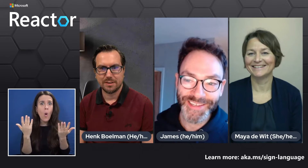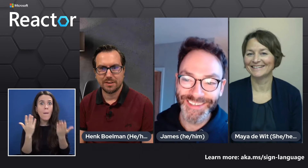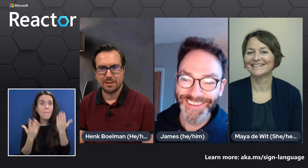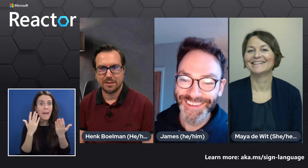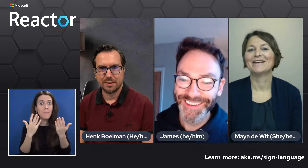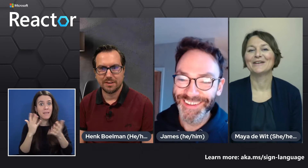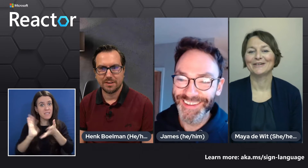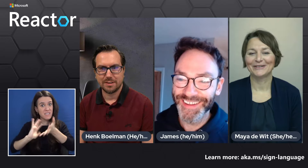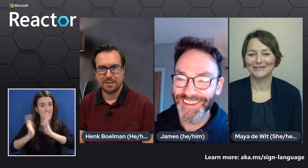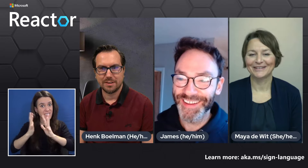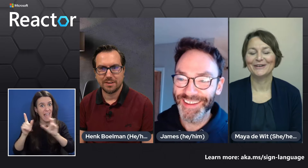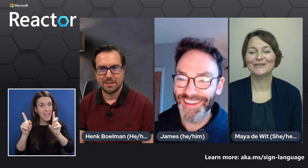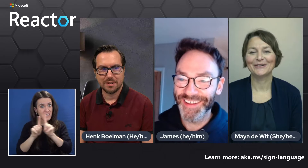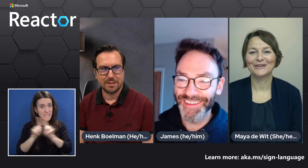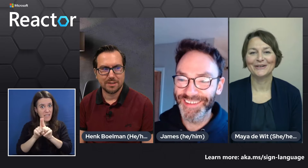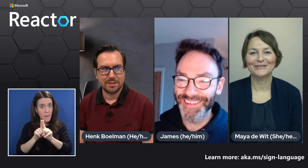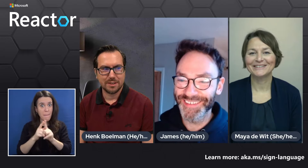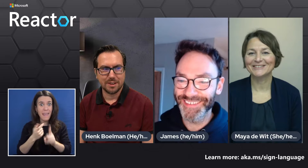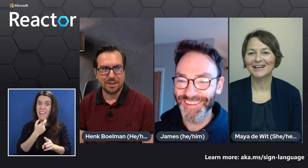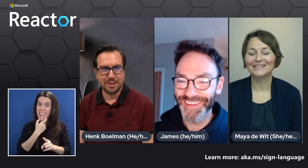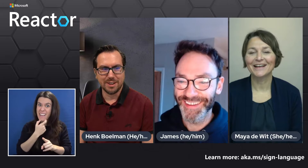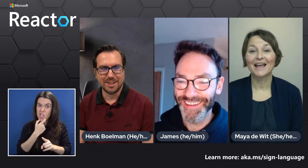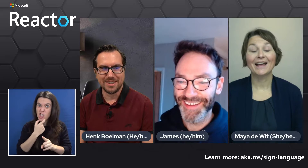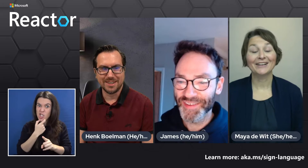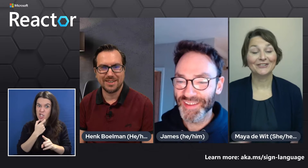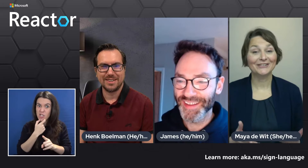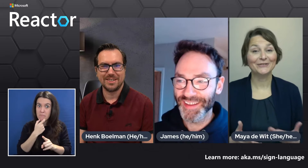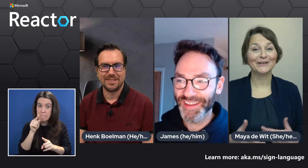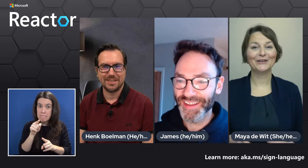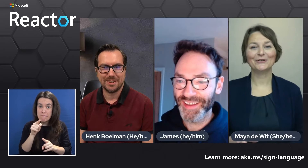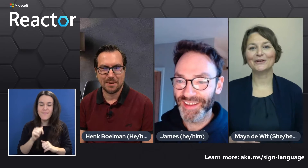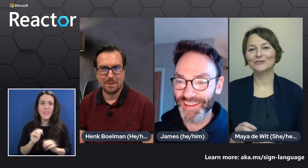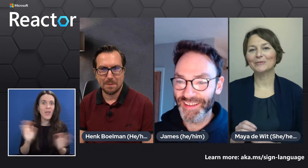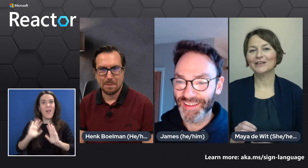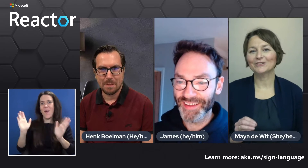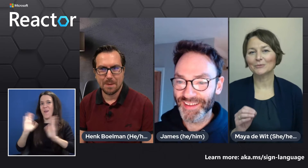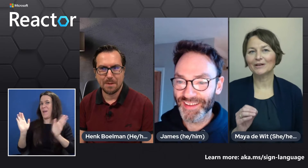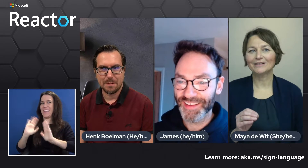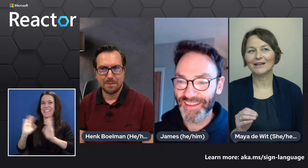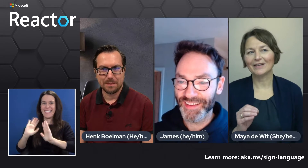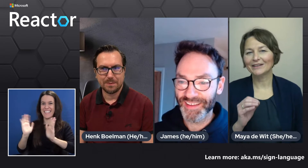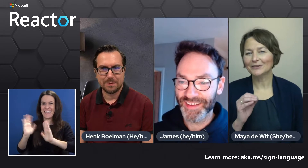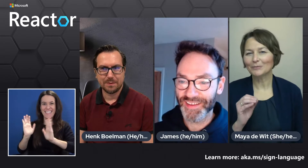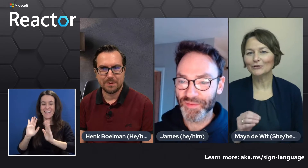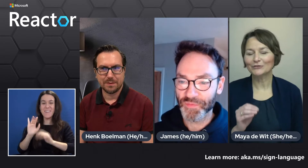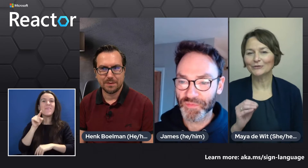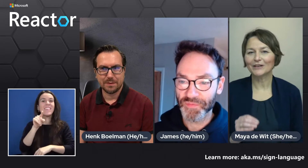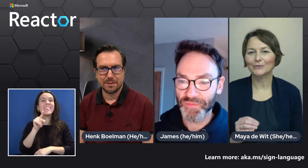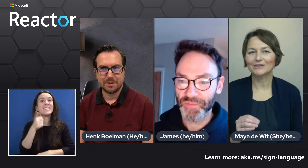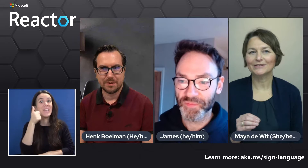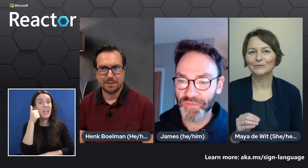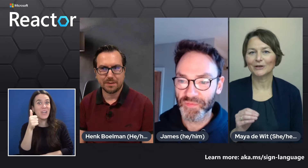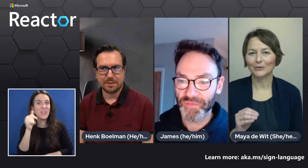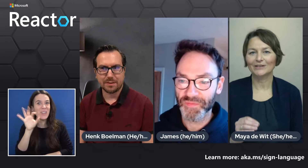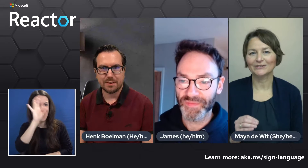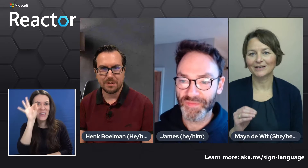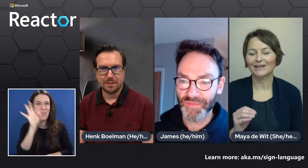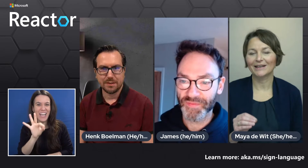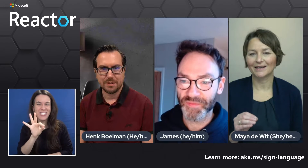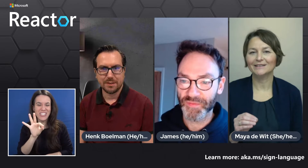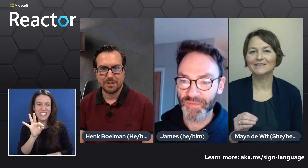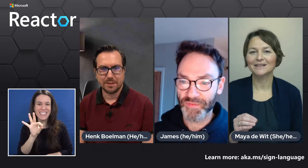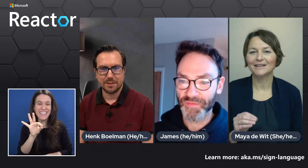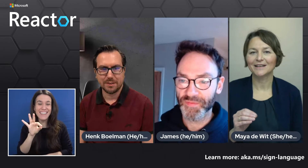the case. No, it's not. Actually, it's a very good question, because I think the most frequent request that